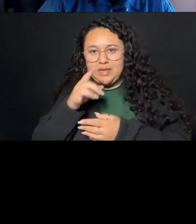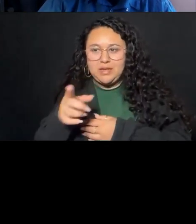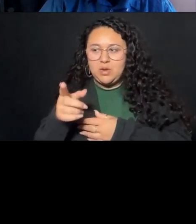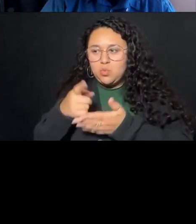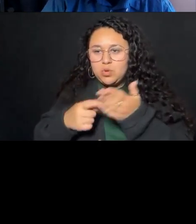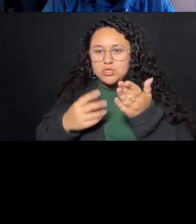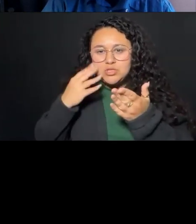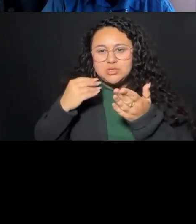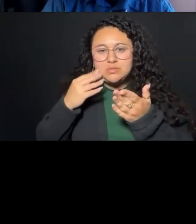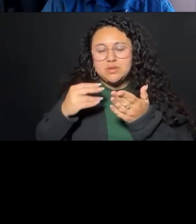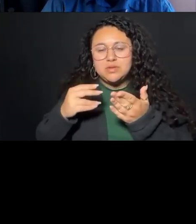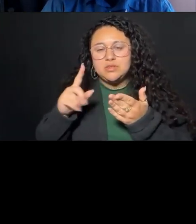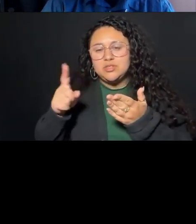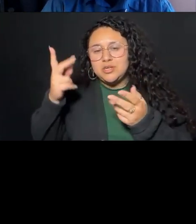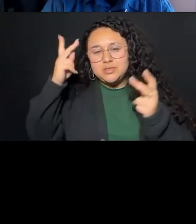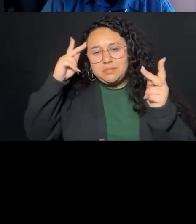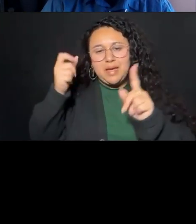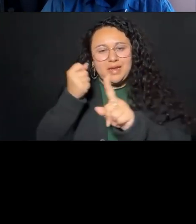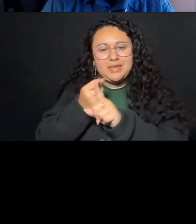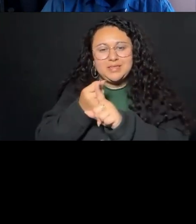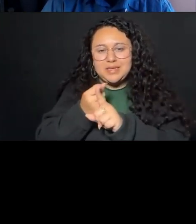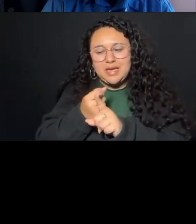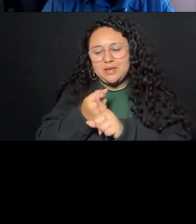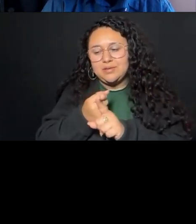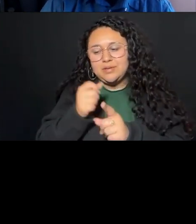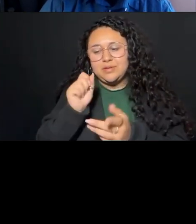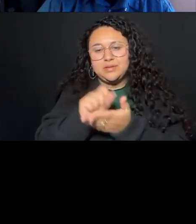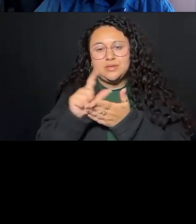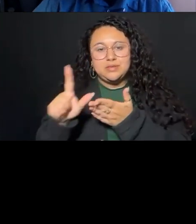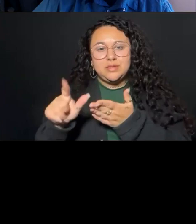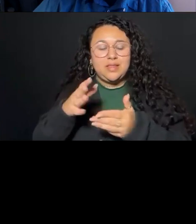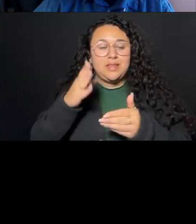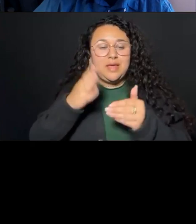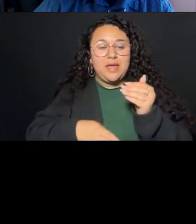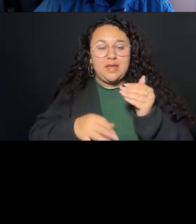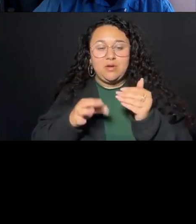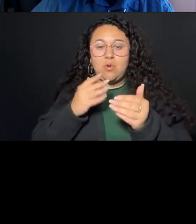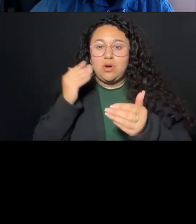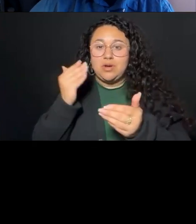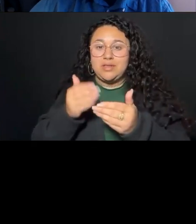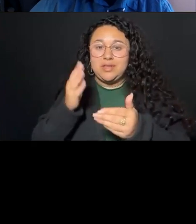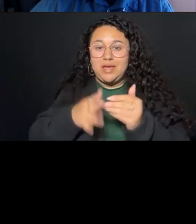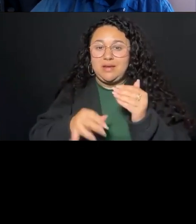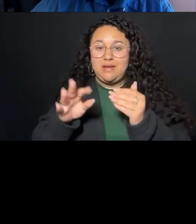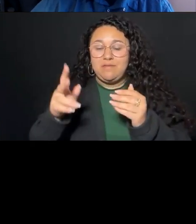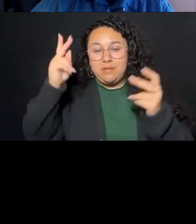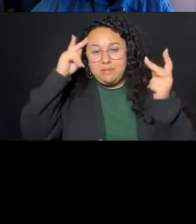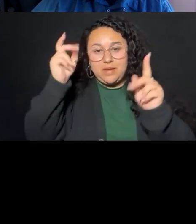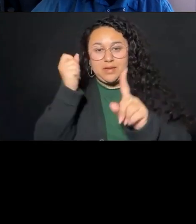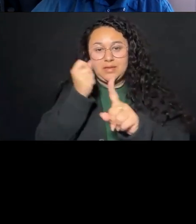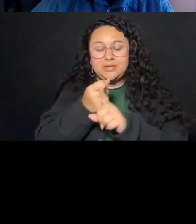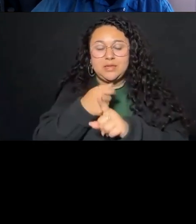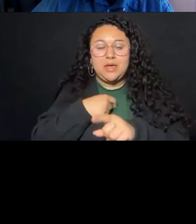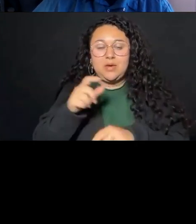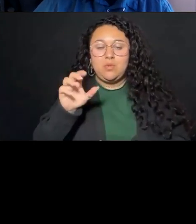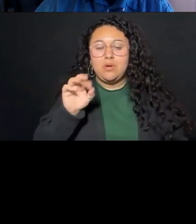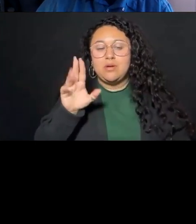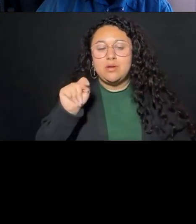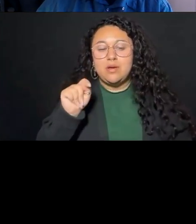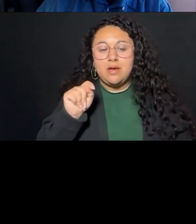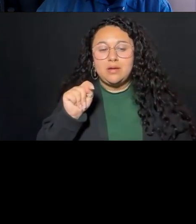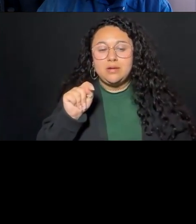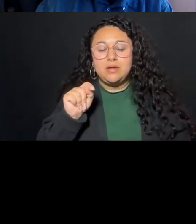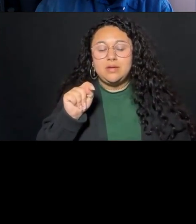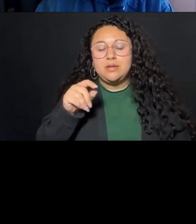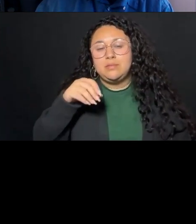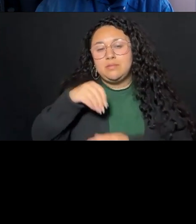you're going through is like panic attacks. And like at the end or towards the end of the panic attack, I would like cut my